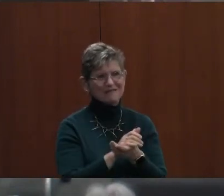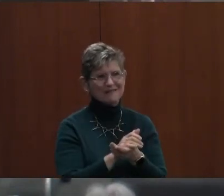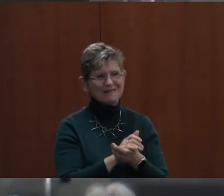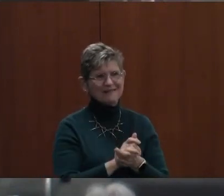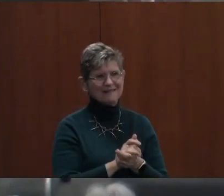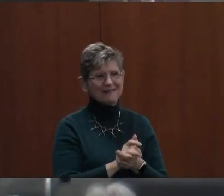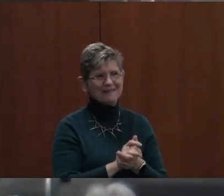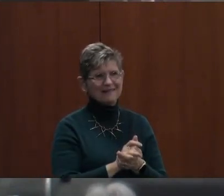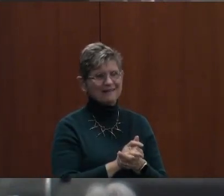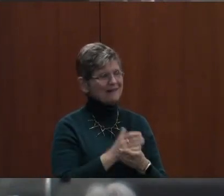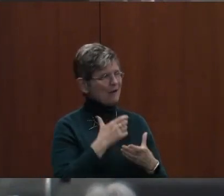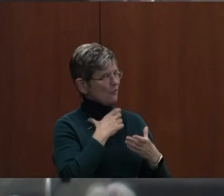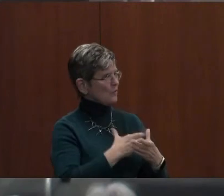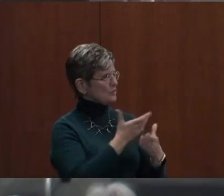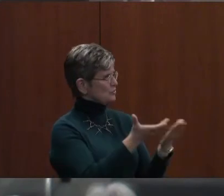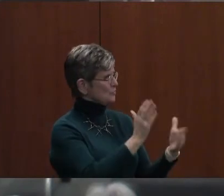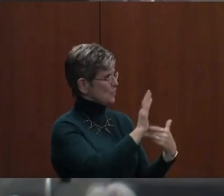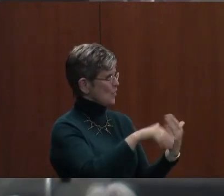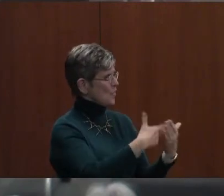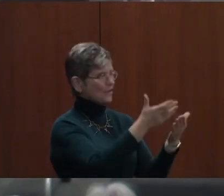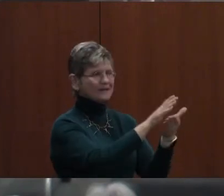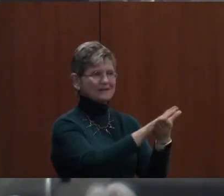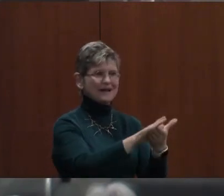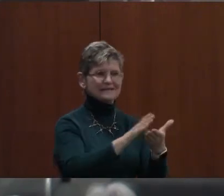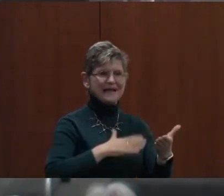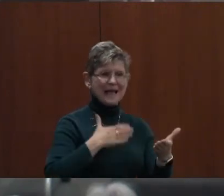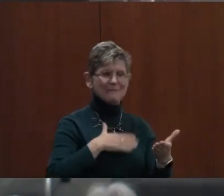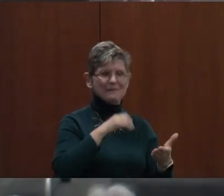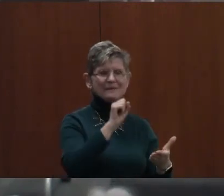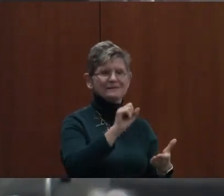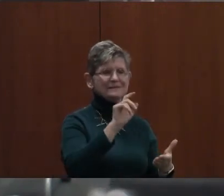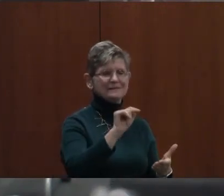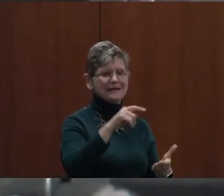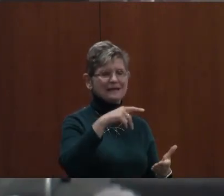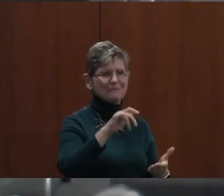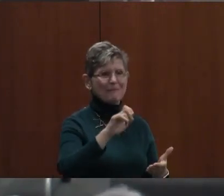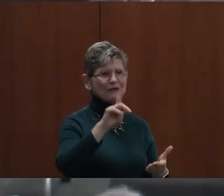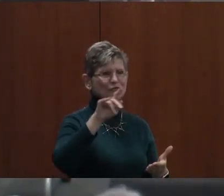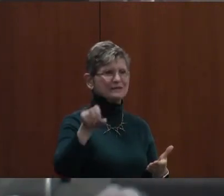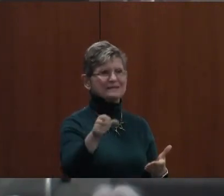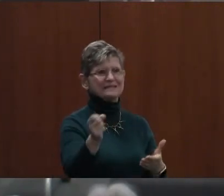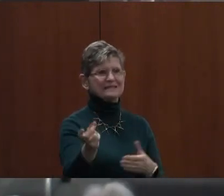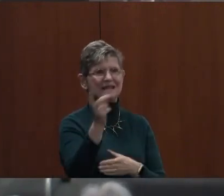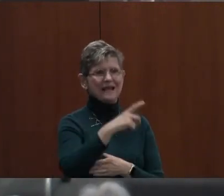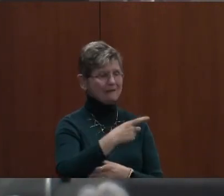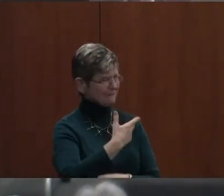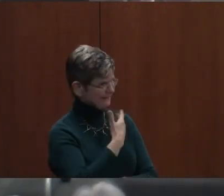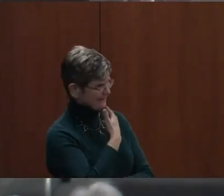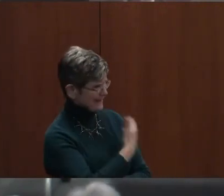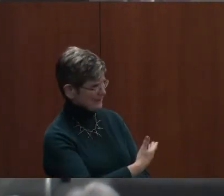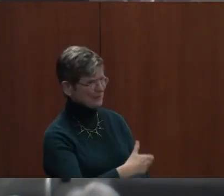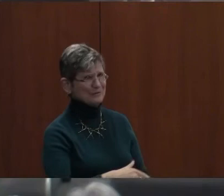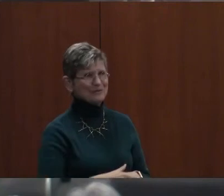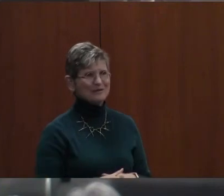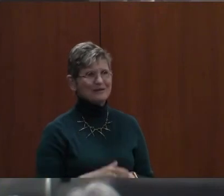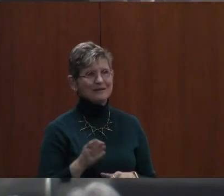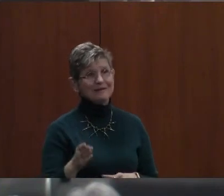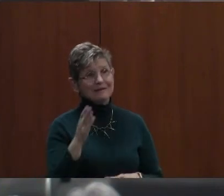to wish all my colleagues a nice, happy St. Patrick's Day. Thank you, Mr. Gesford. Mr.